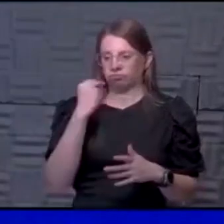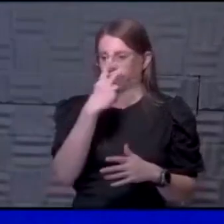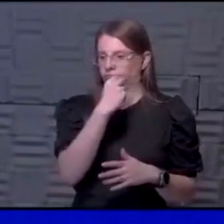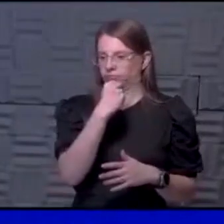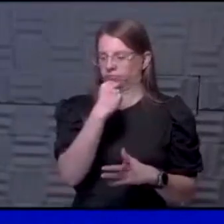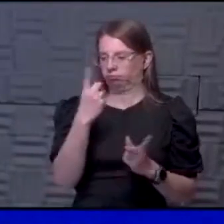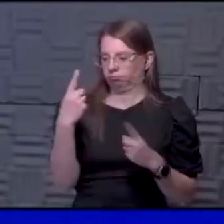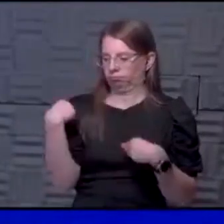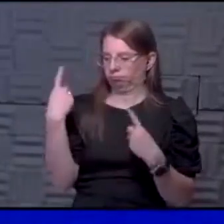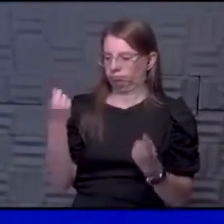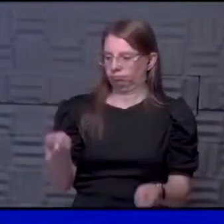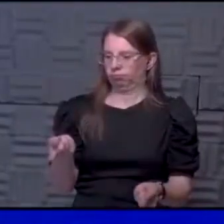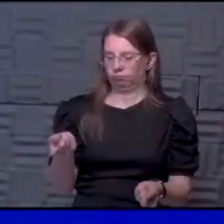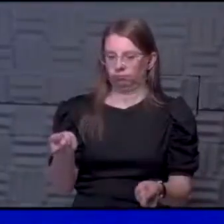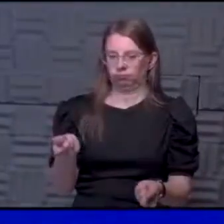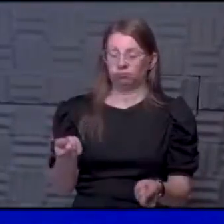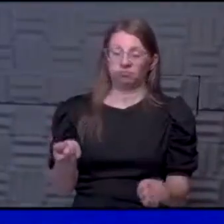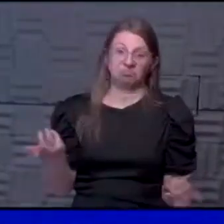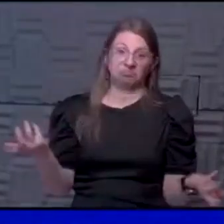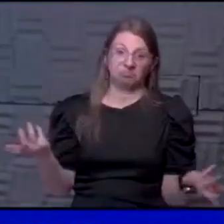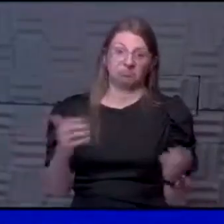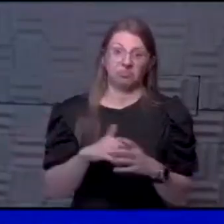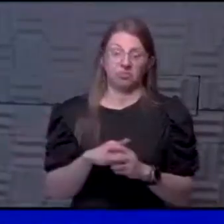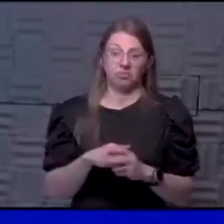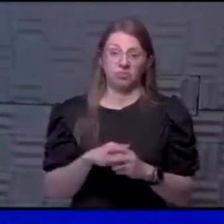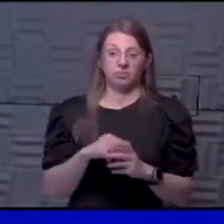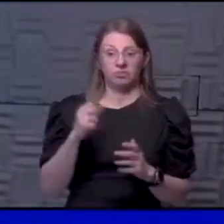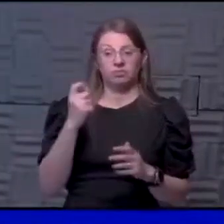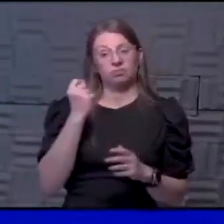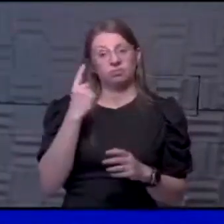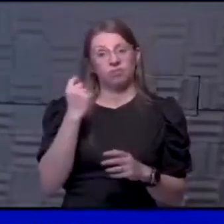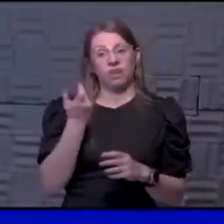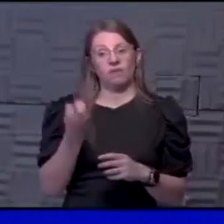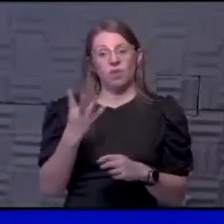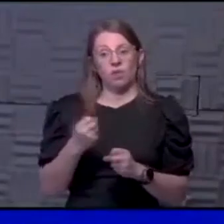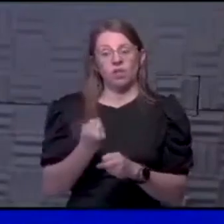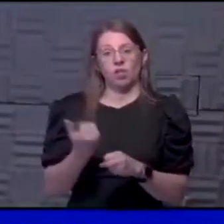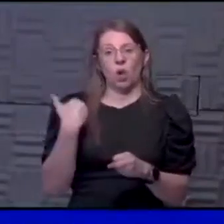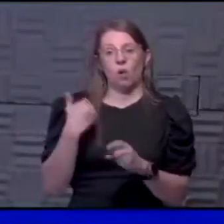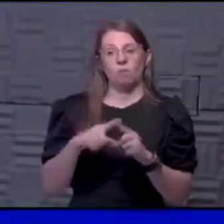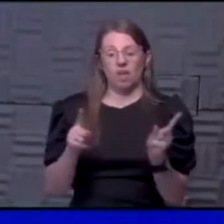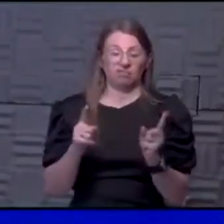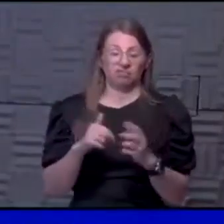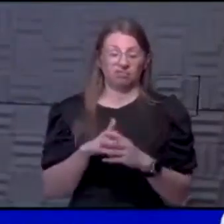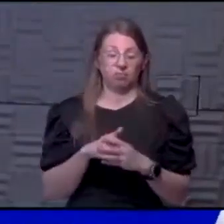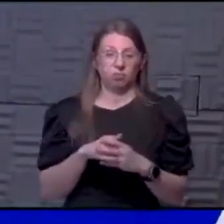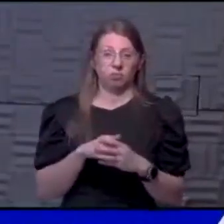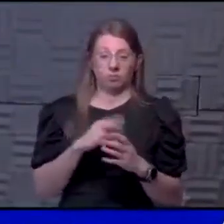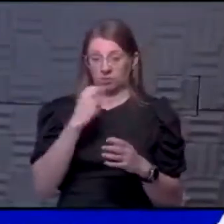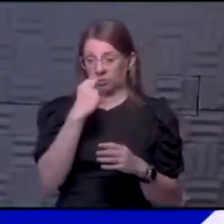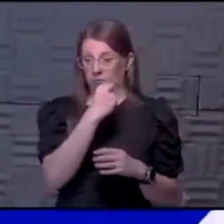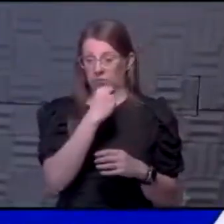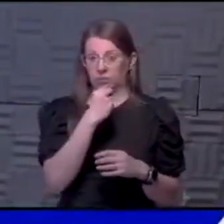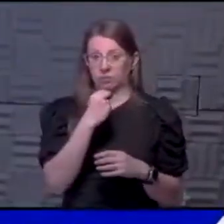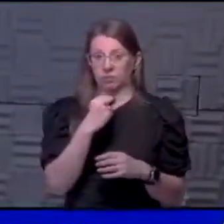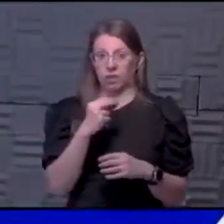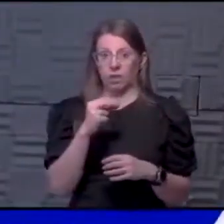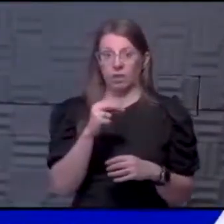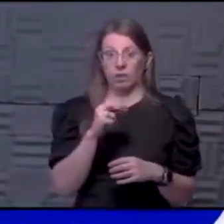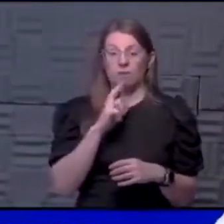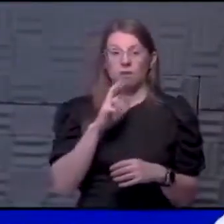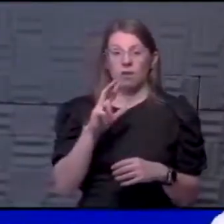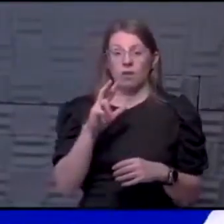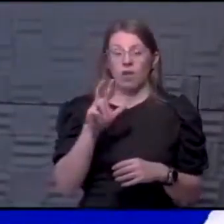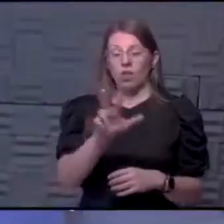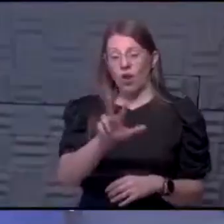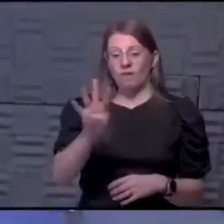steroids long-term since, and, granted, it was a couple of years ago, but I think I've been doing not just, maybe like 34 years ago. So